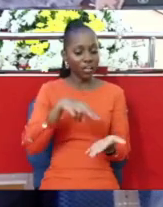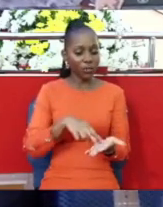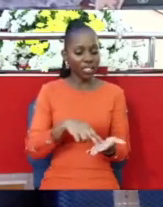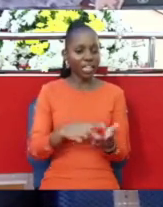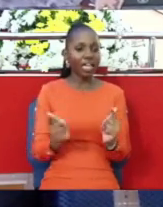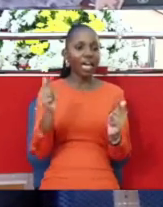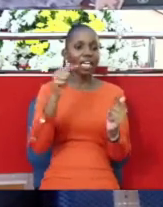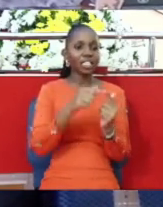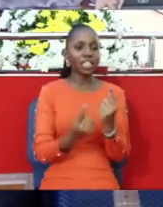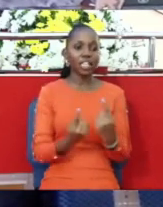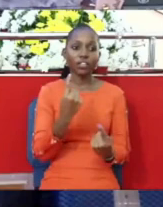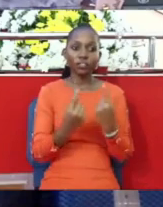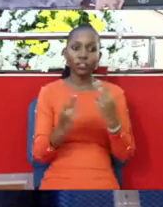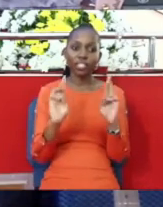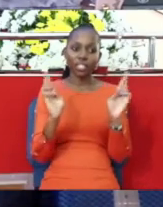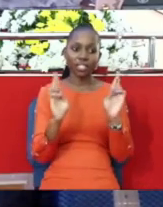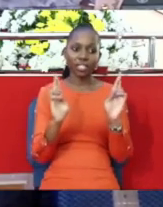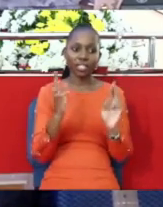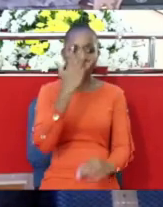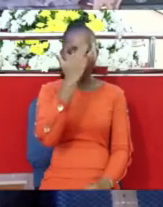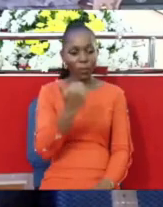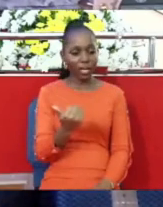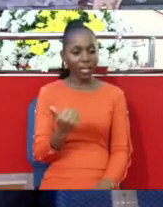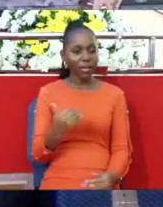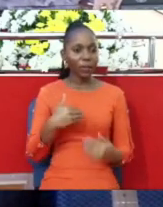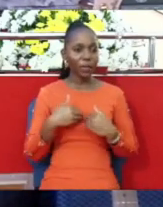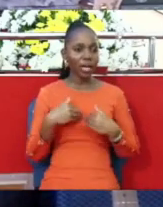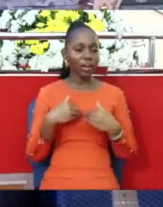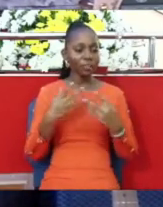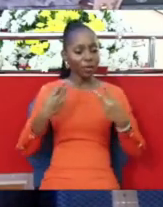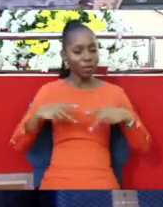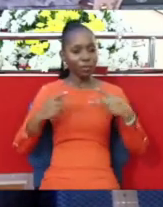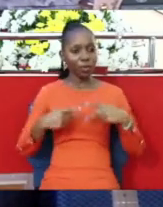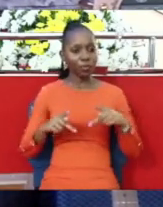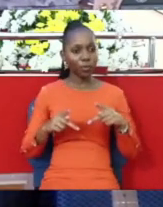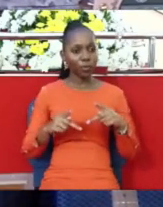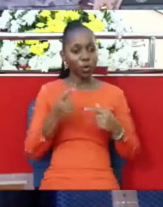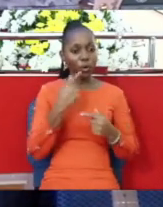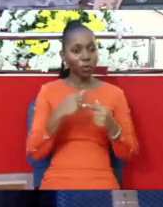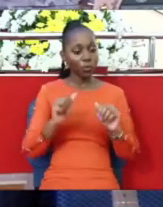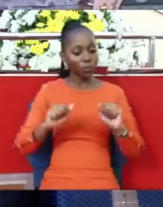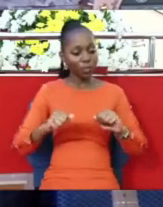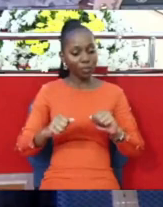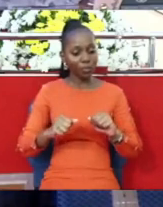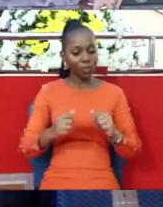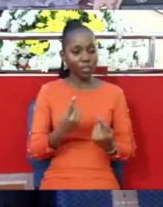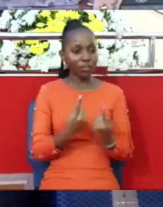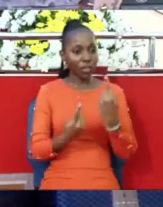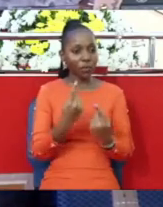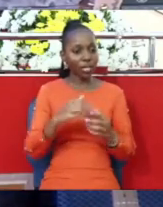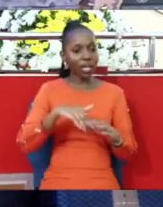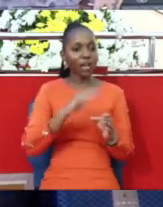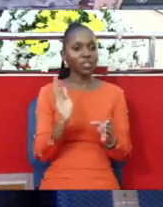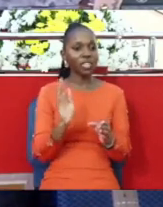iishe. Kwa sababu kuna mtu unaweza mwekea inje. Because people. Naye anakuja akiondoka nayo. Uh-huh. So I'm saying